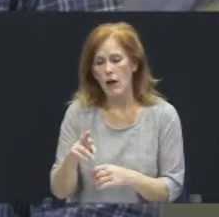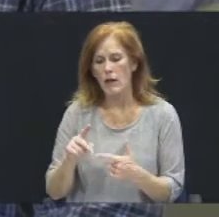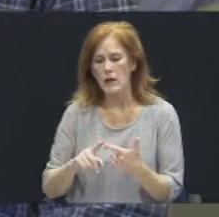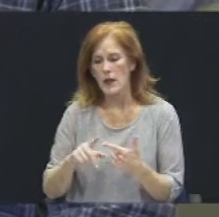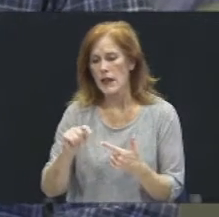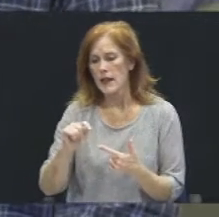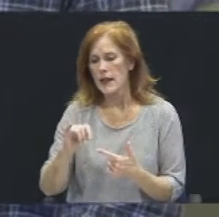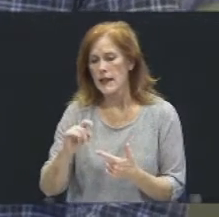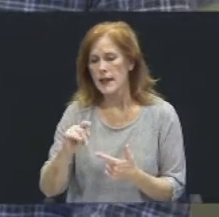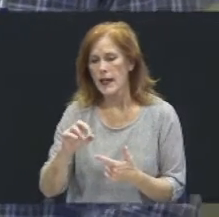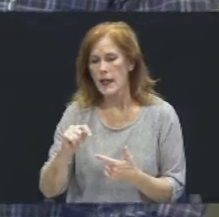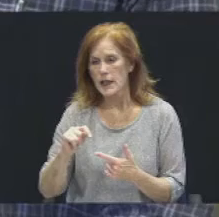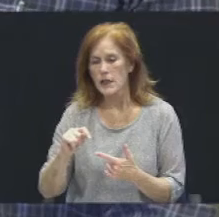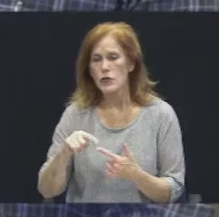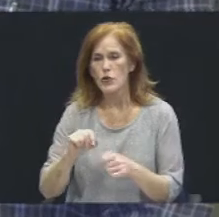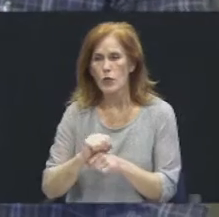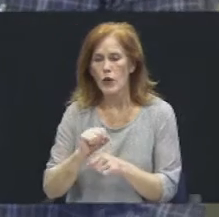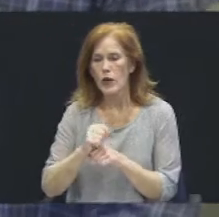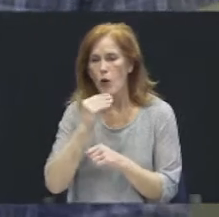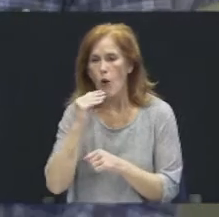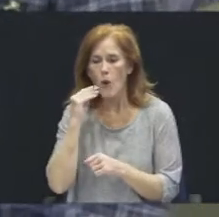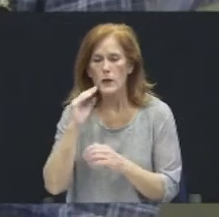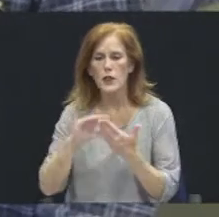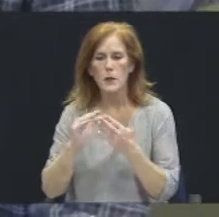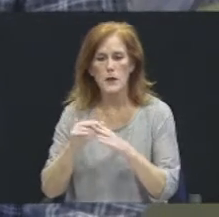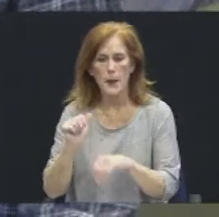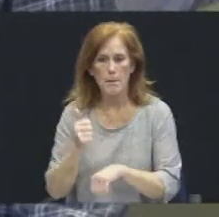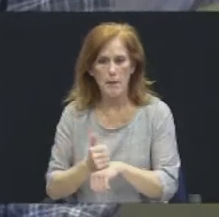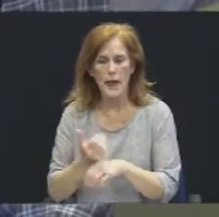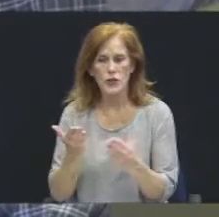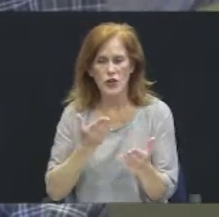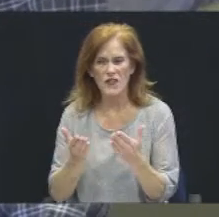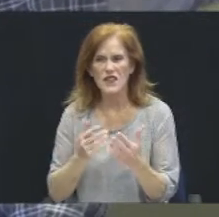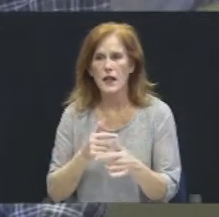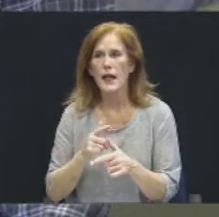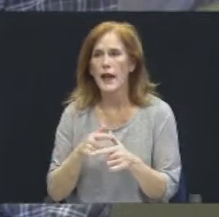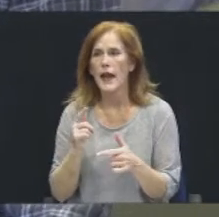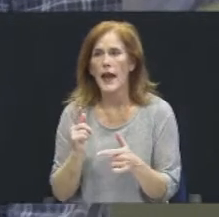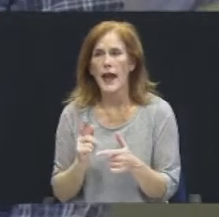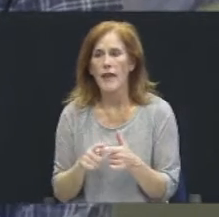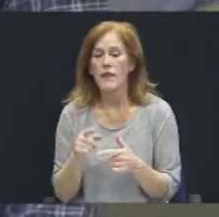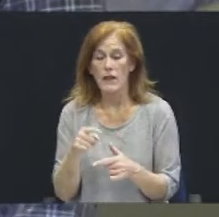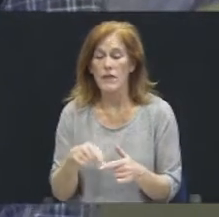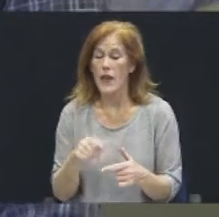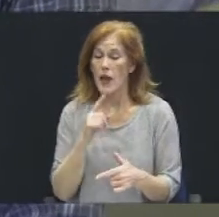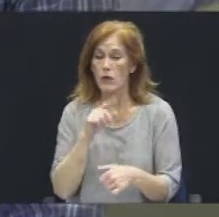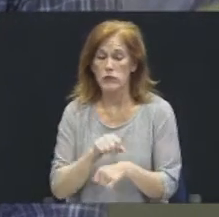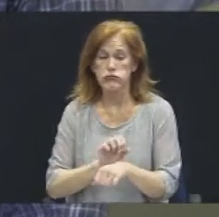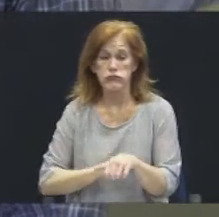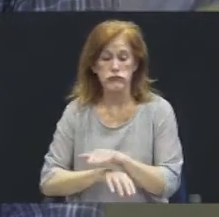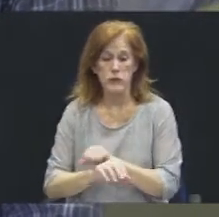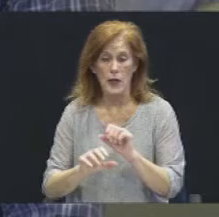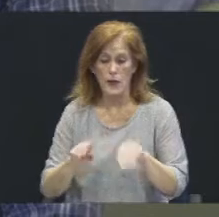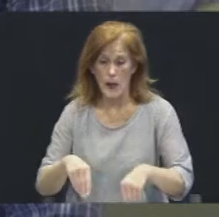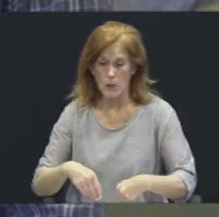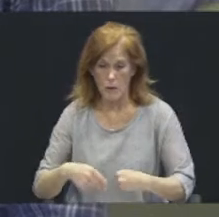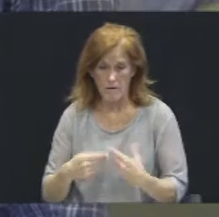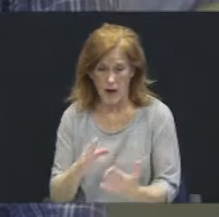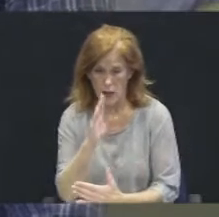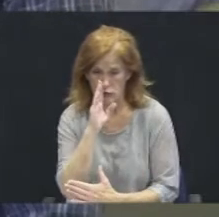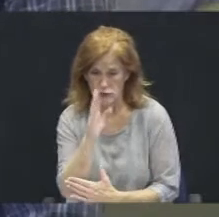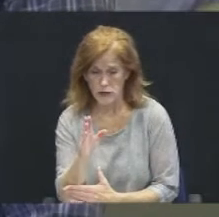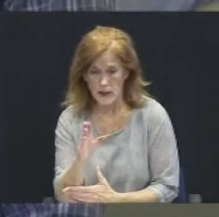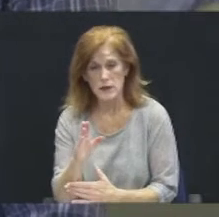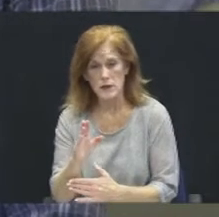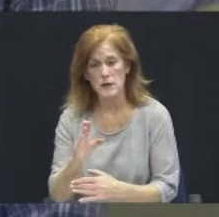Work, Home and Community-Based Waiver Services. And they're the boots on the ground. They provide the direct job development and